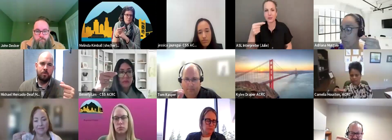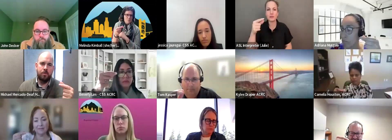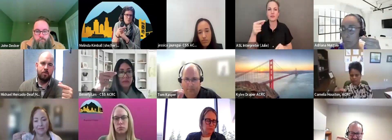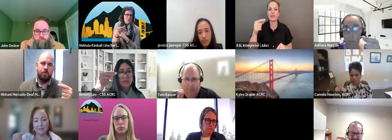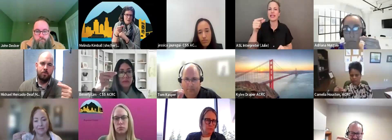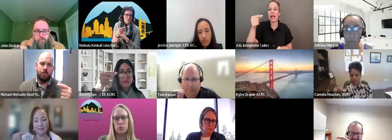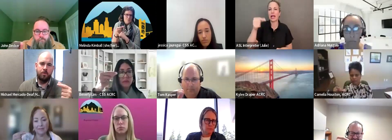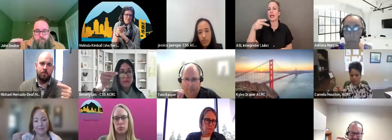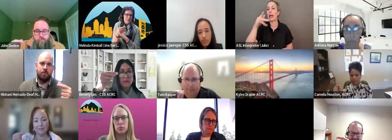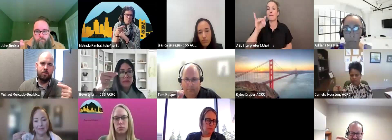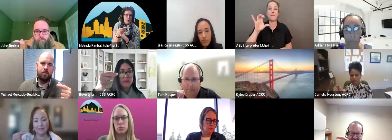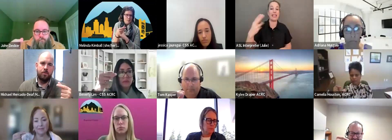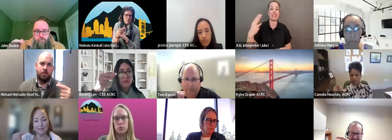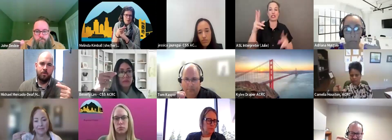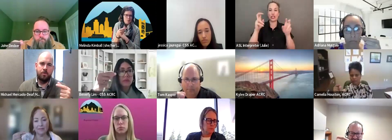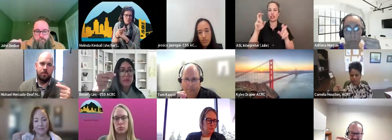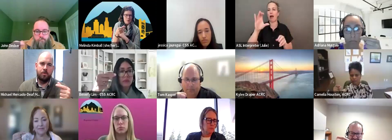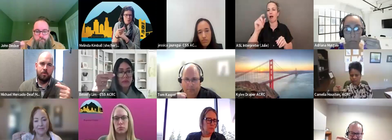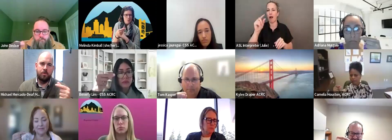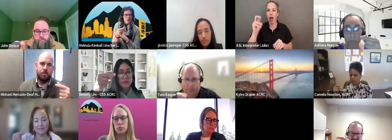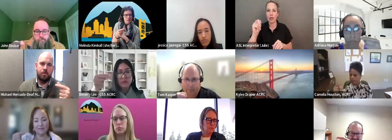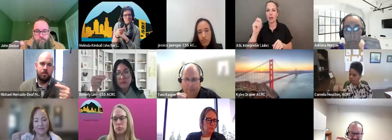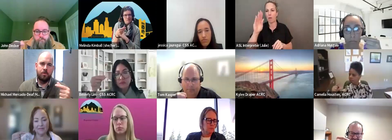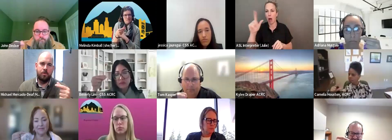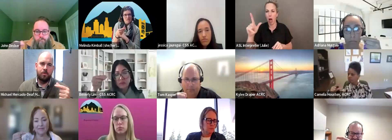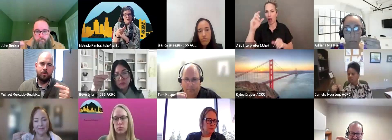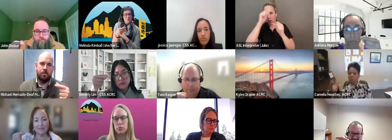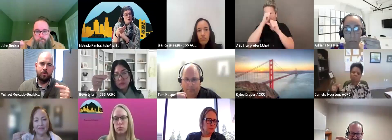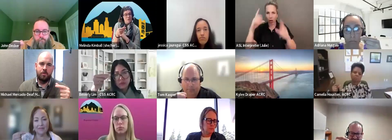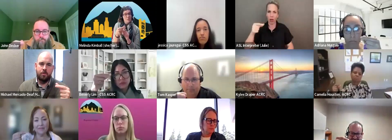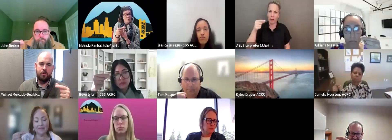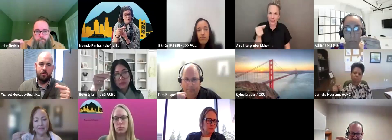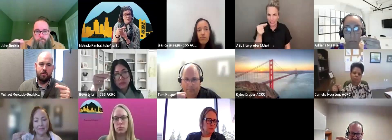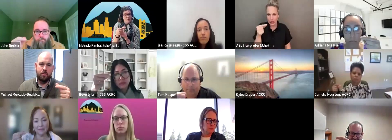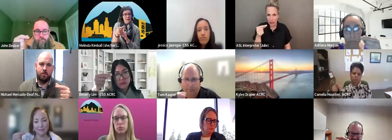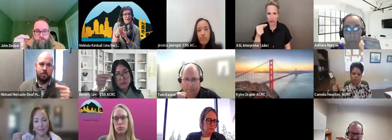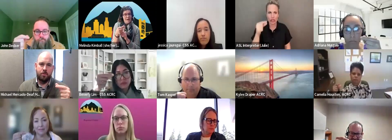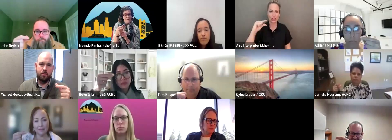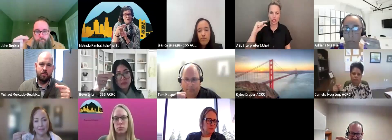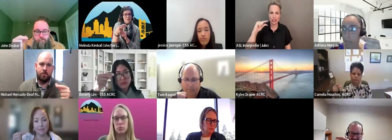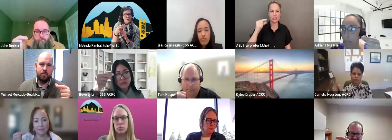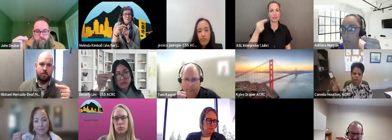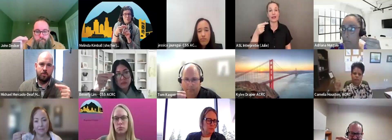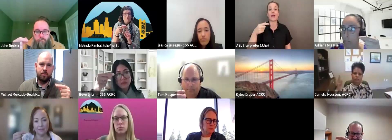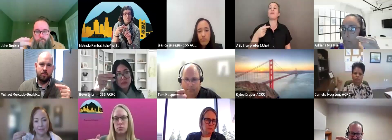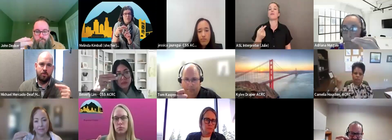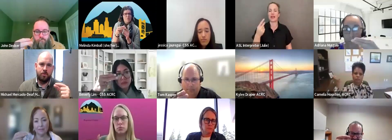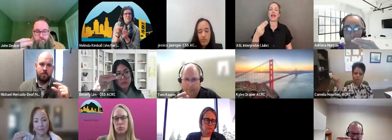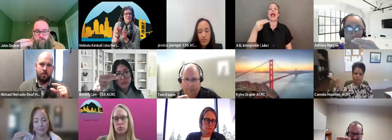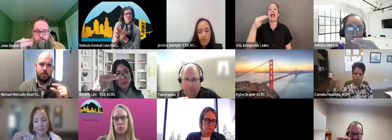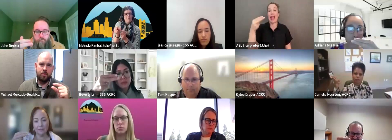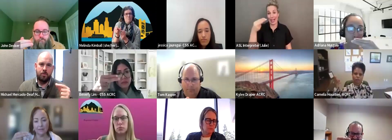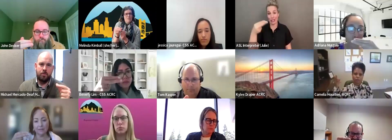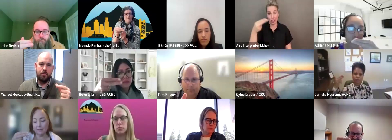pinch it. So you can imagine there's a cotton ball you're pinching or something, or you're holding it there. That's the shape for G. H is going to be 2 fingers